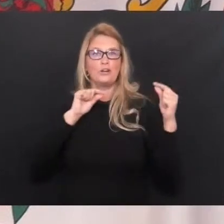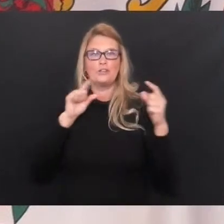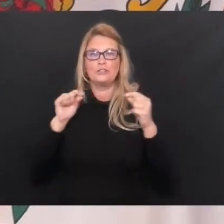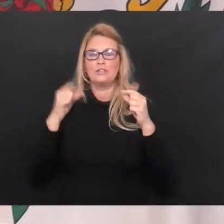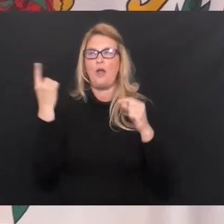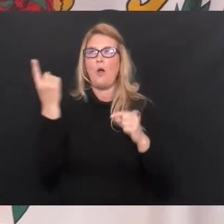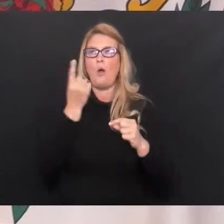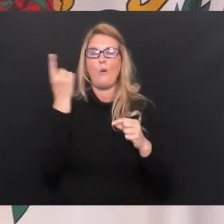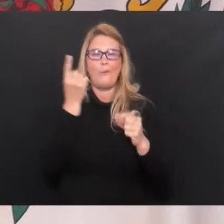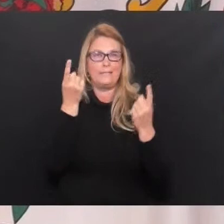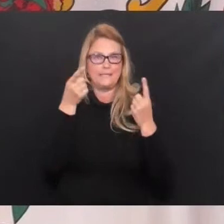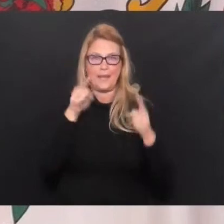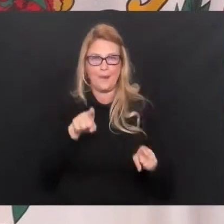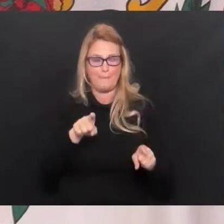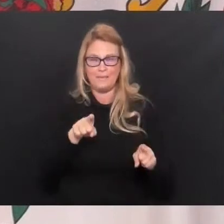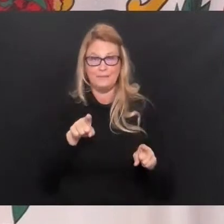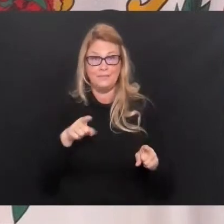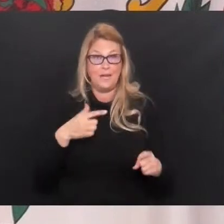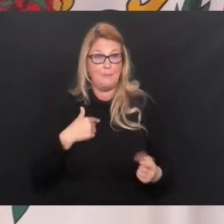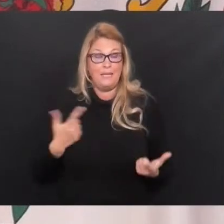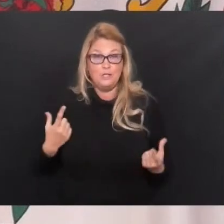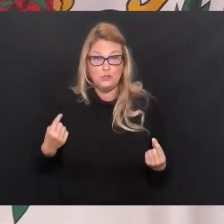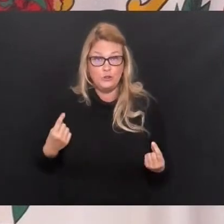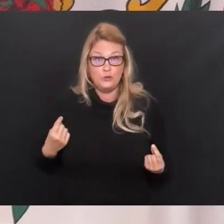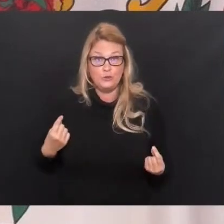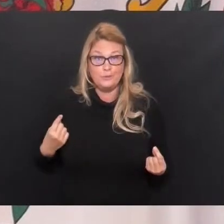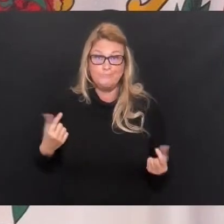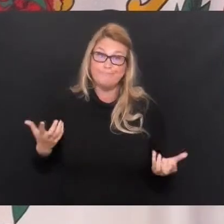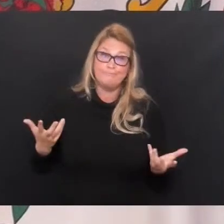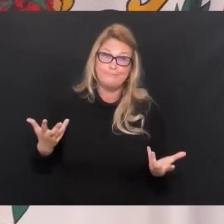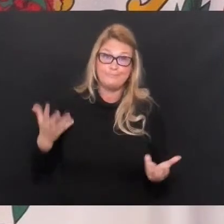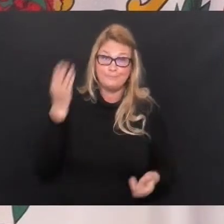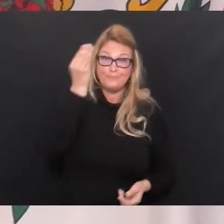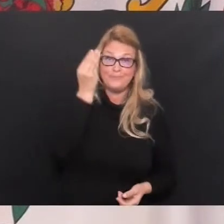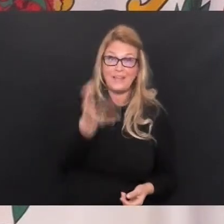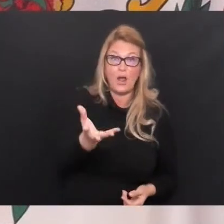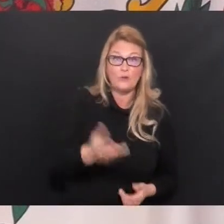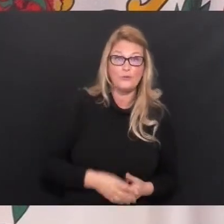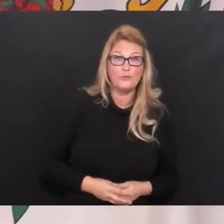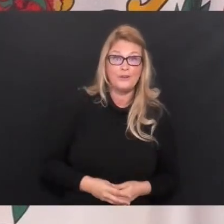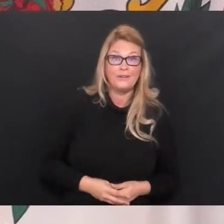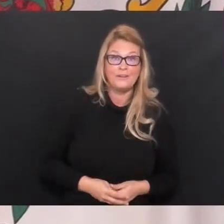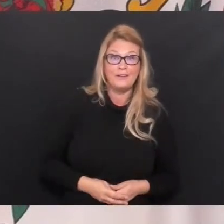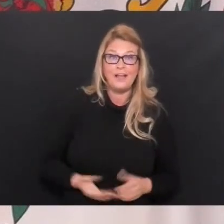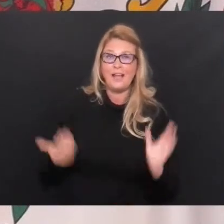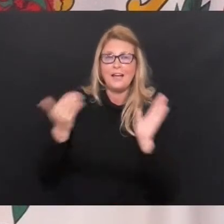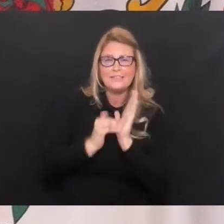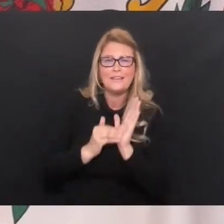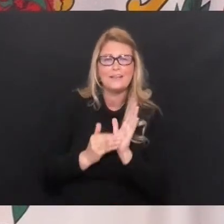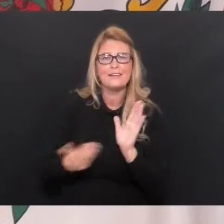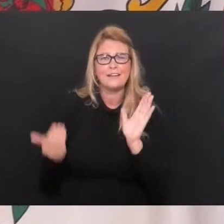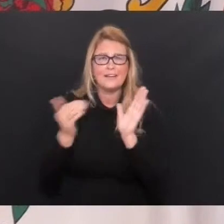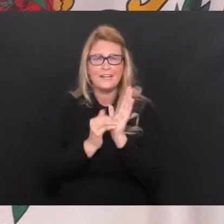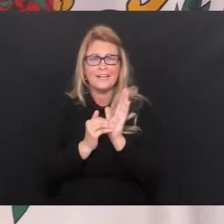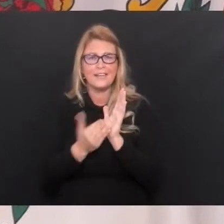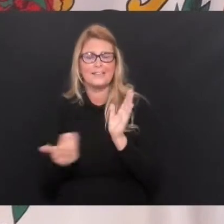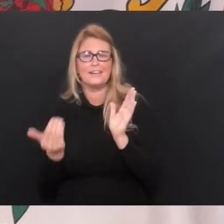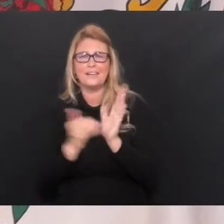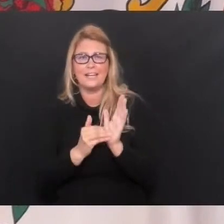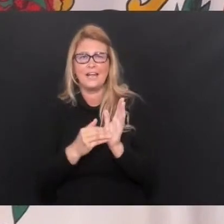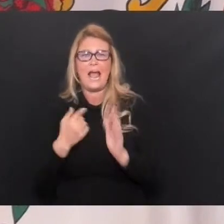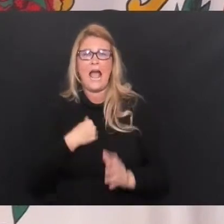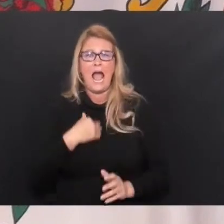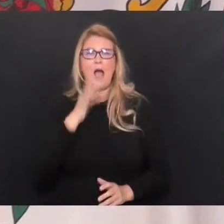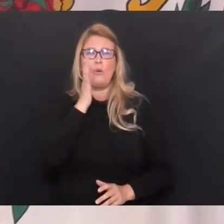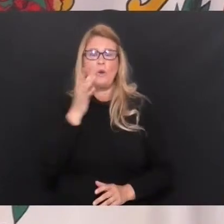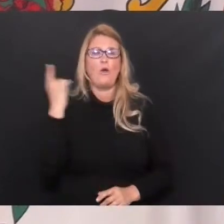everywhere. All I can do is tell you, I have told you over and over and over, West Virginia, that absolutely I will always